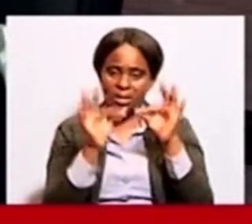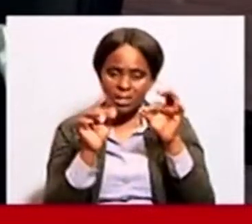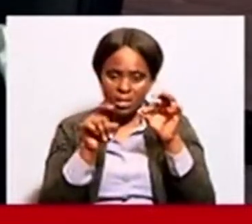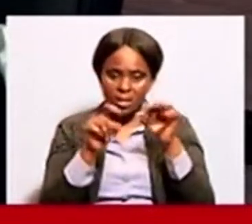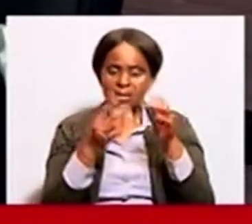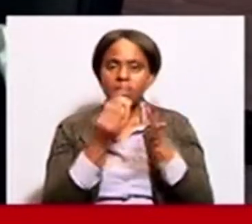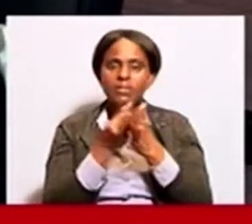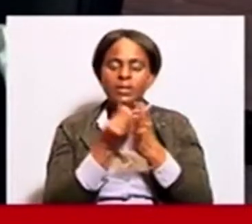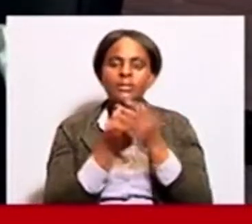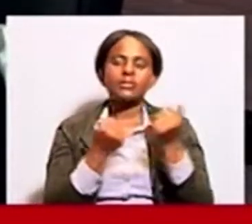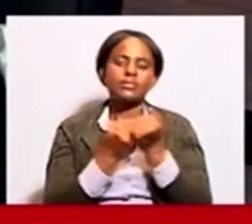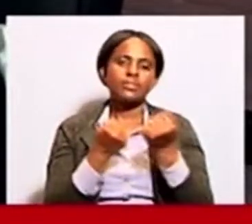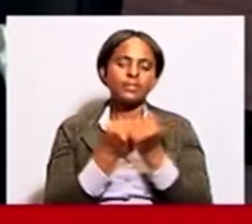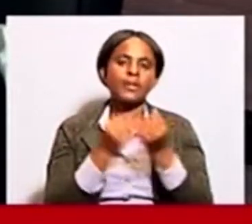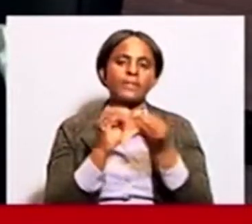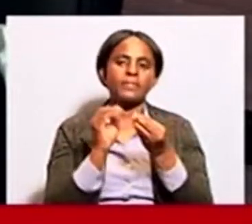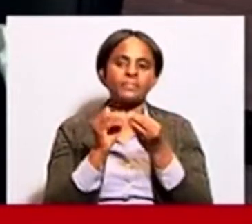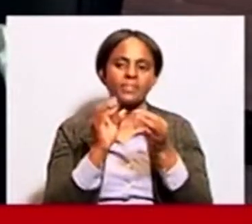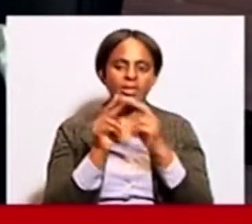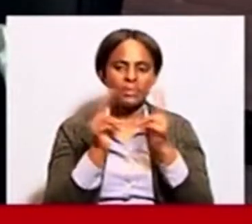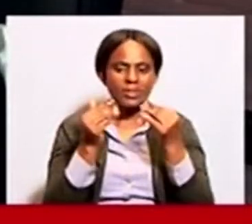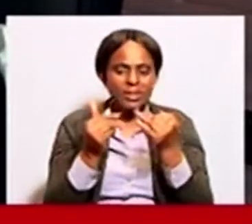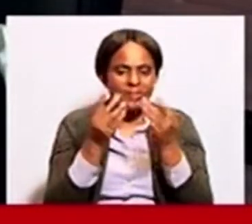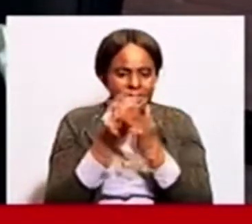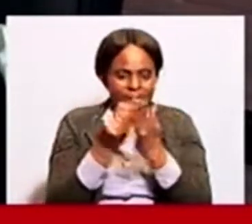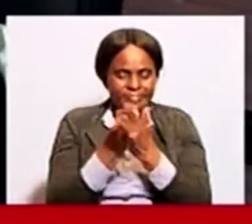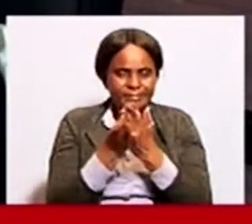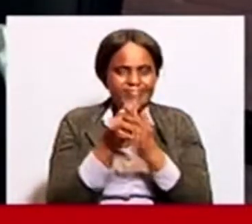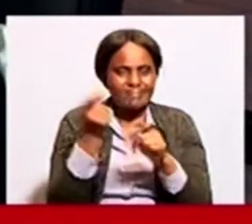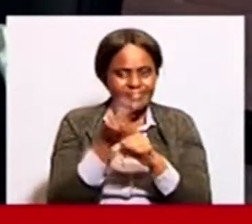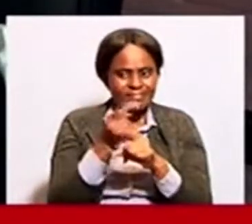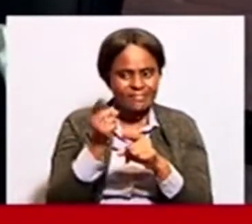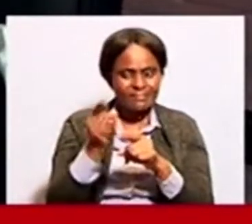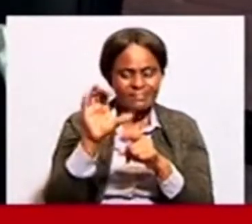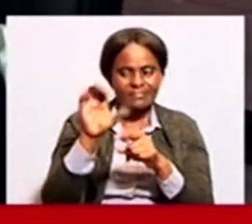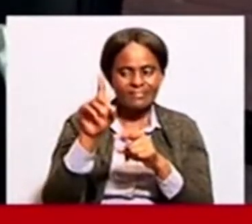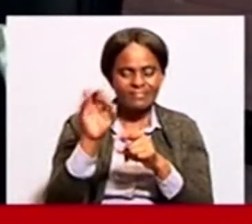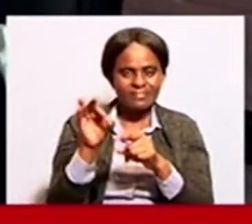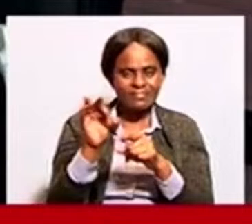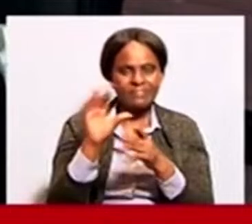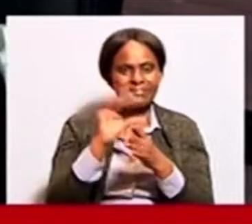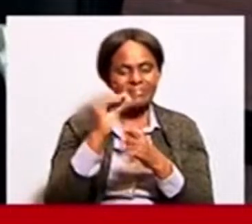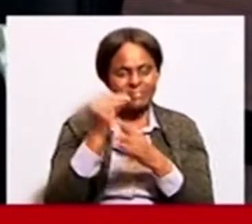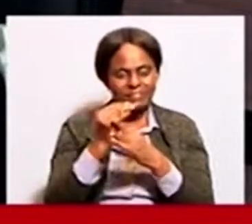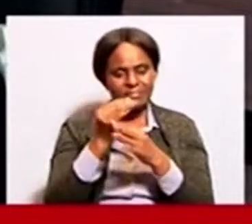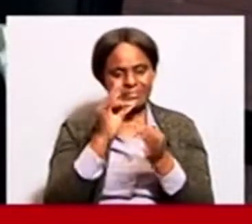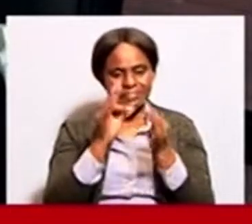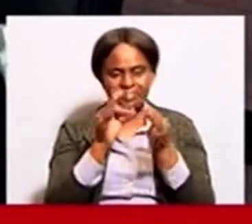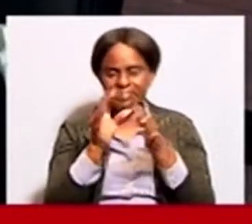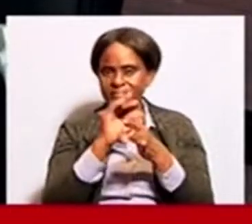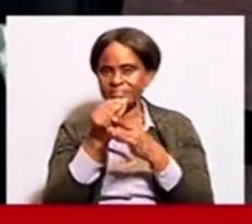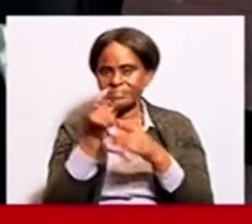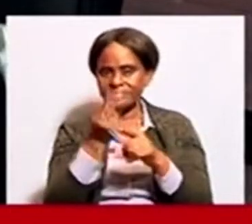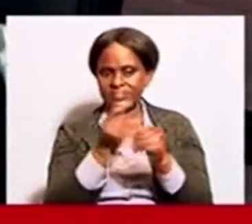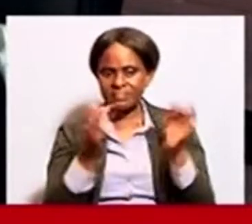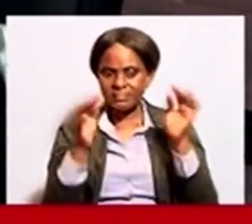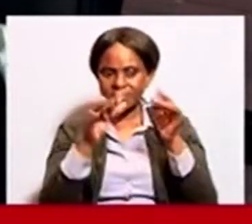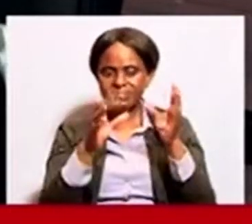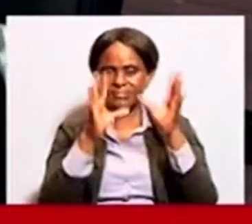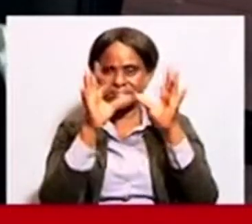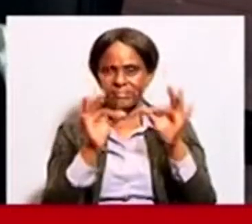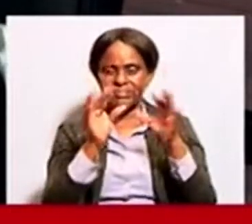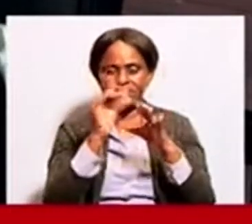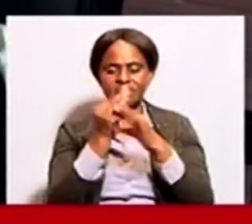funded. So is it funding from the CDF? And is it from the main account or the revolving